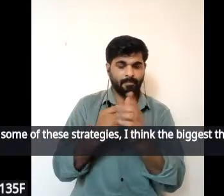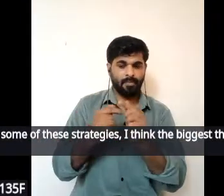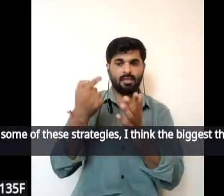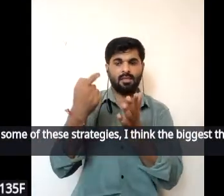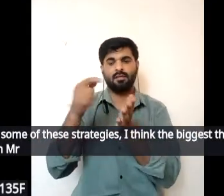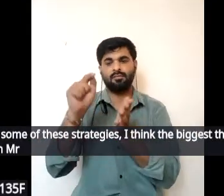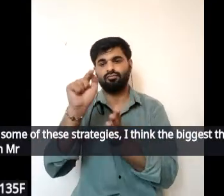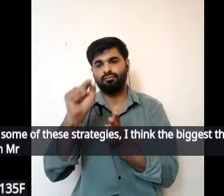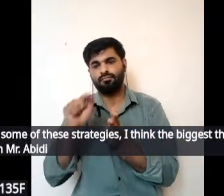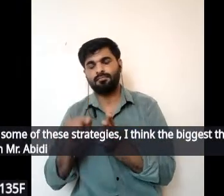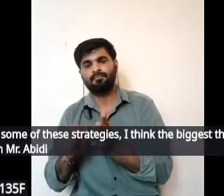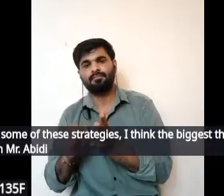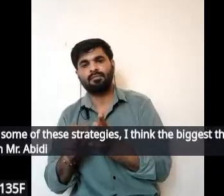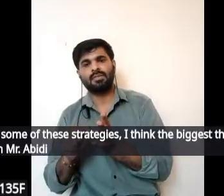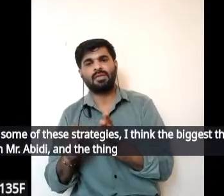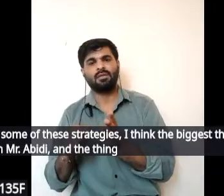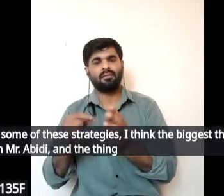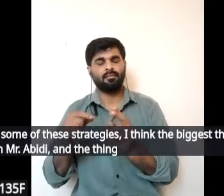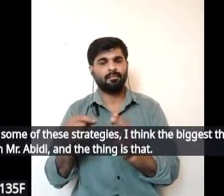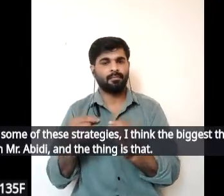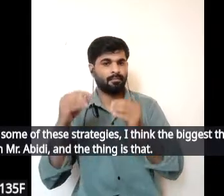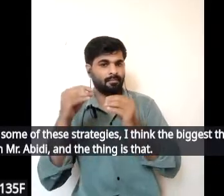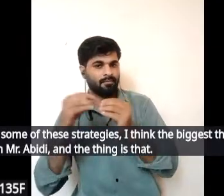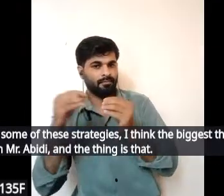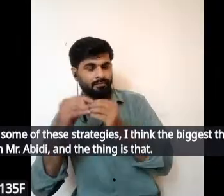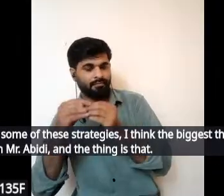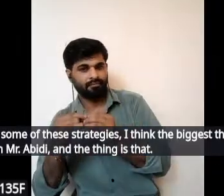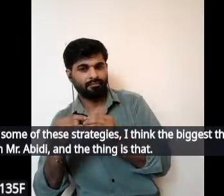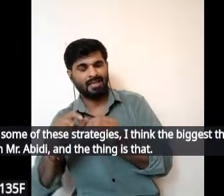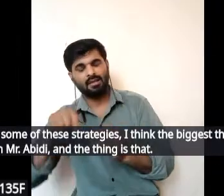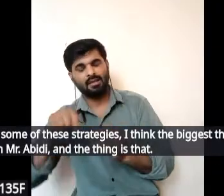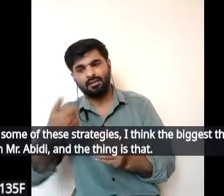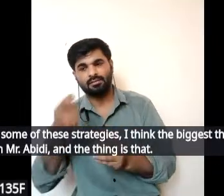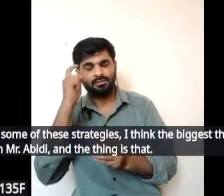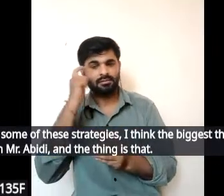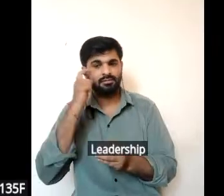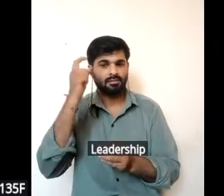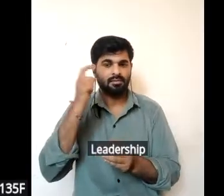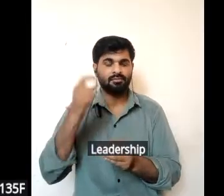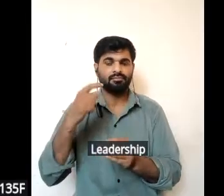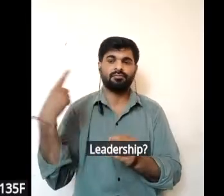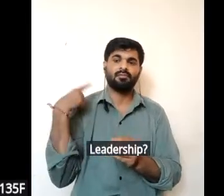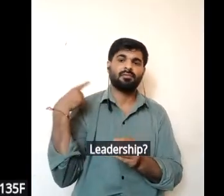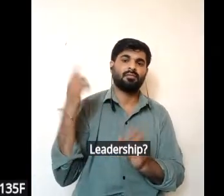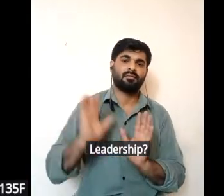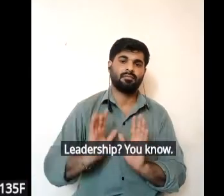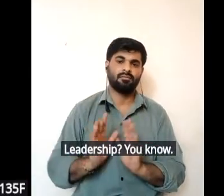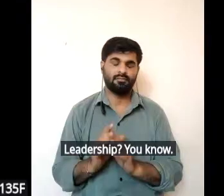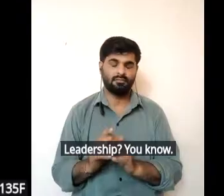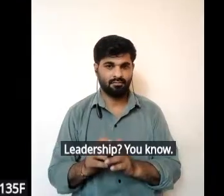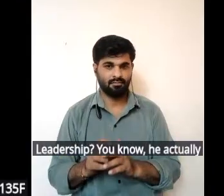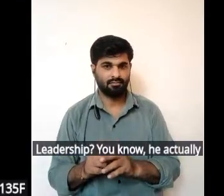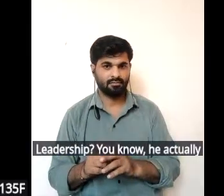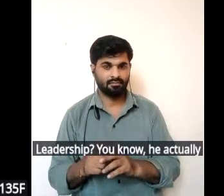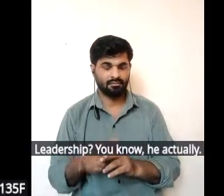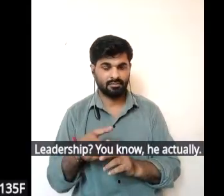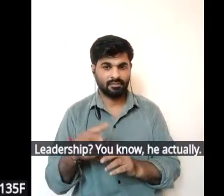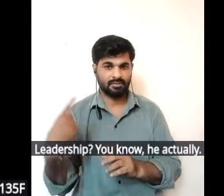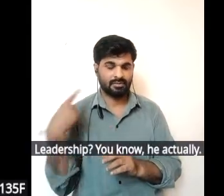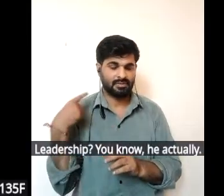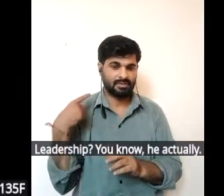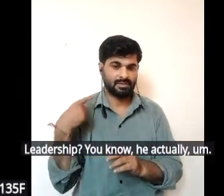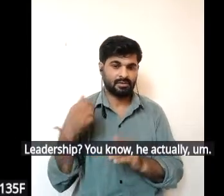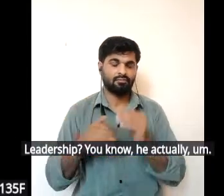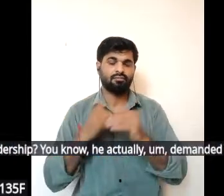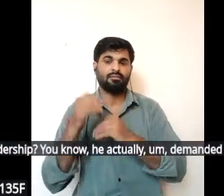Mr. Abidi, and the thing is that leadership, he actually